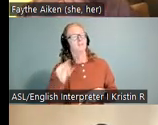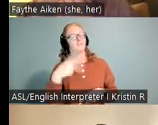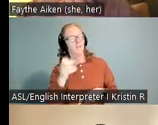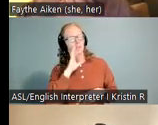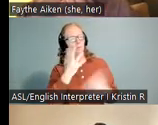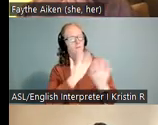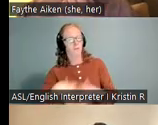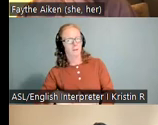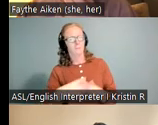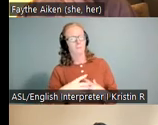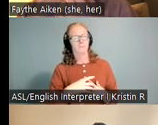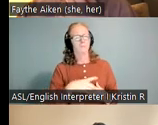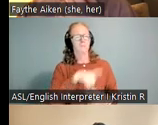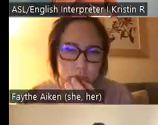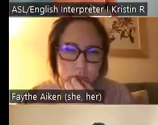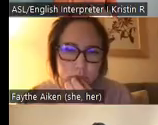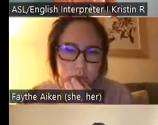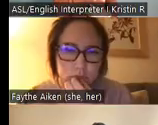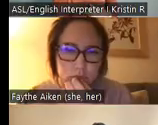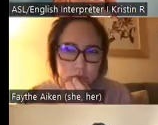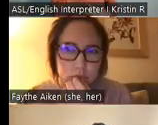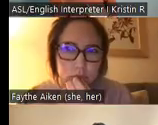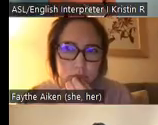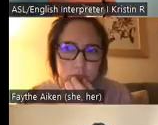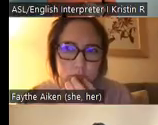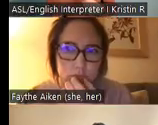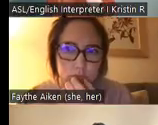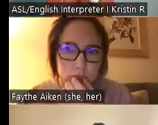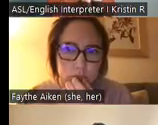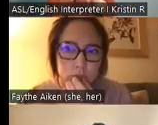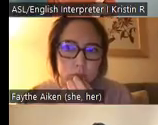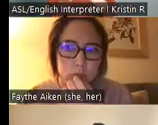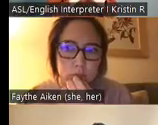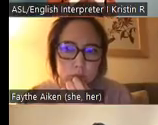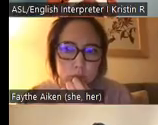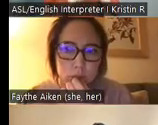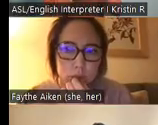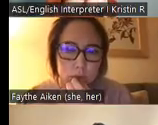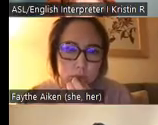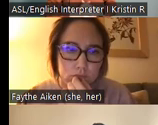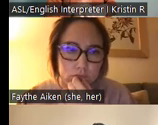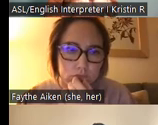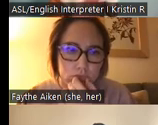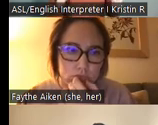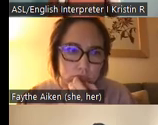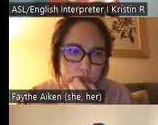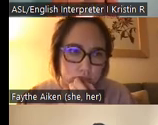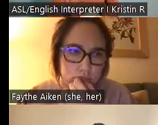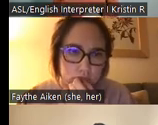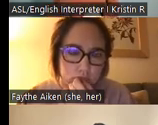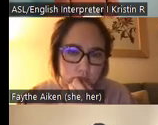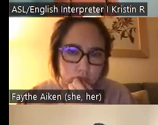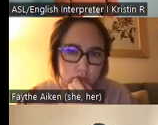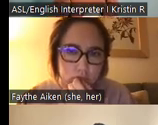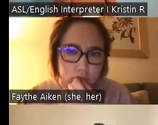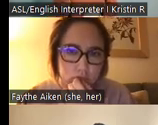like, should a policy subcommittee exist, how should that exist, et cetera. But there's sort of using that as a